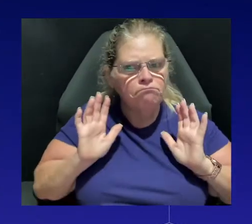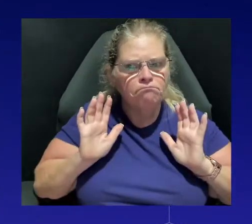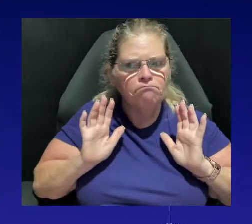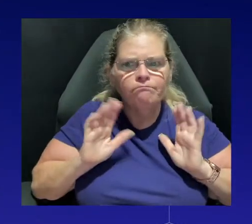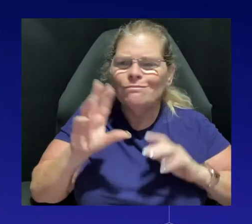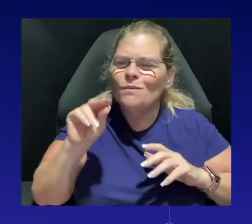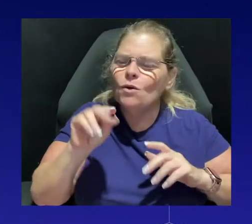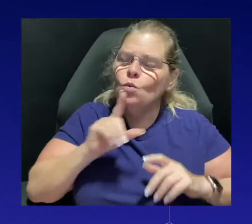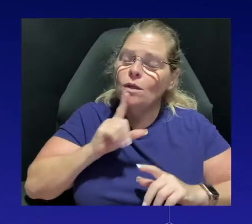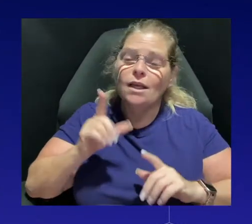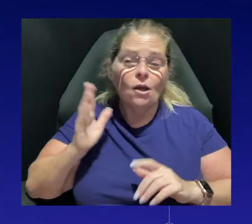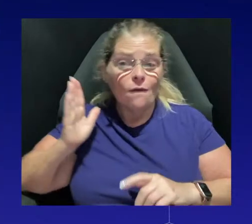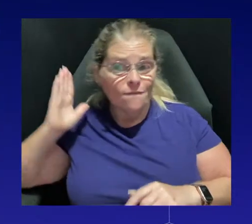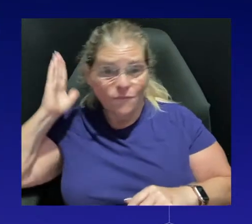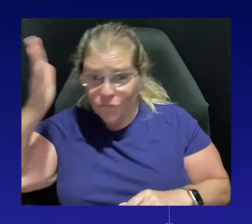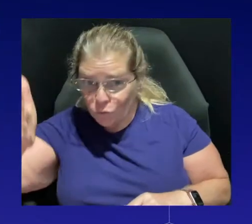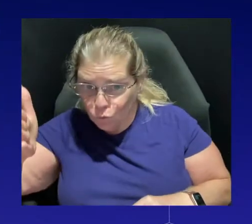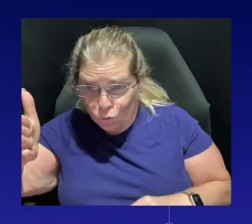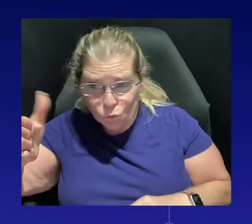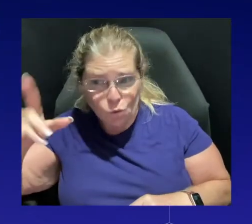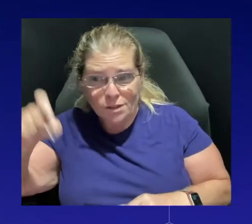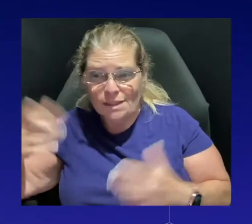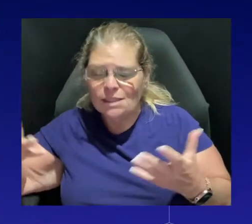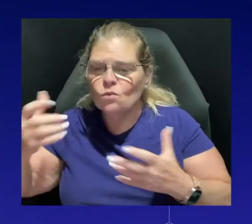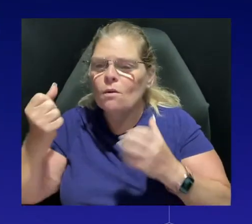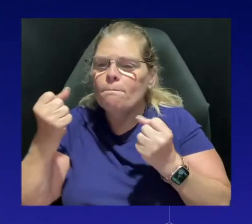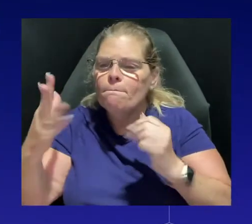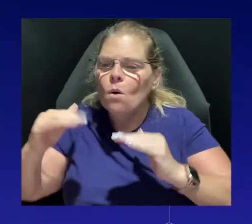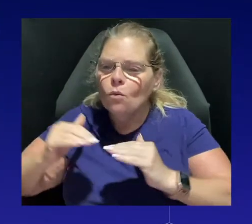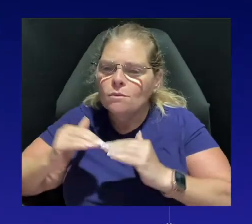actually to develop more multi-level,